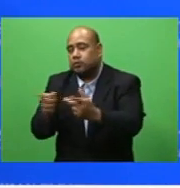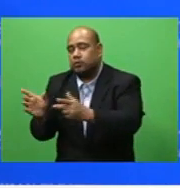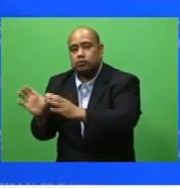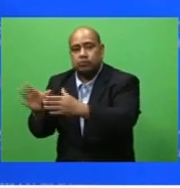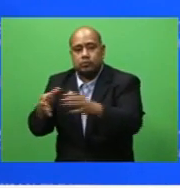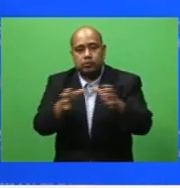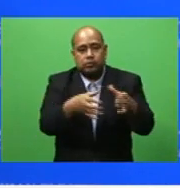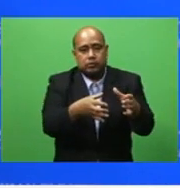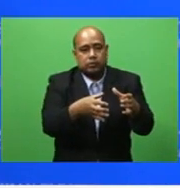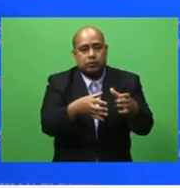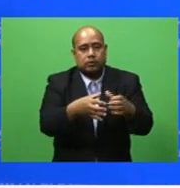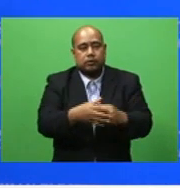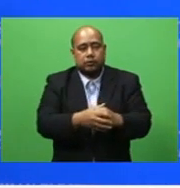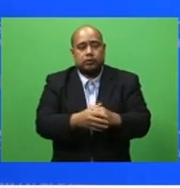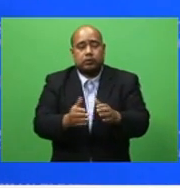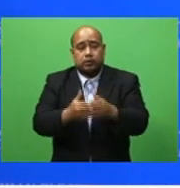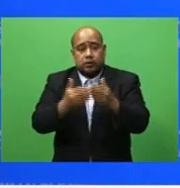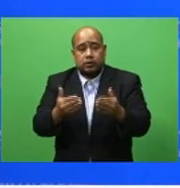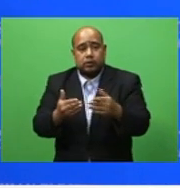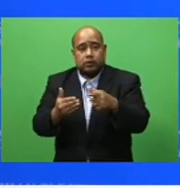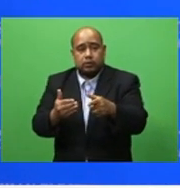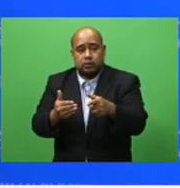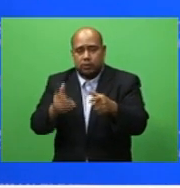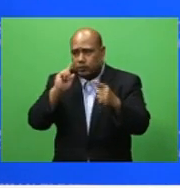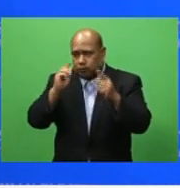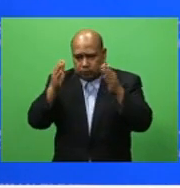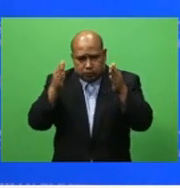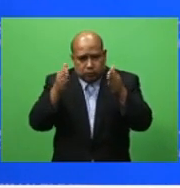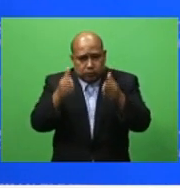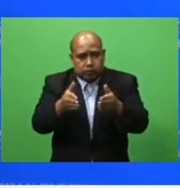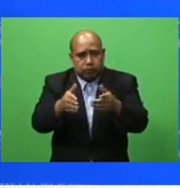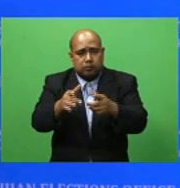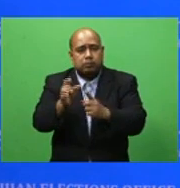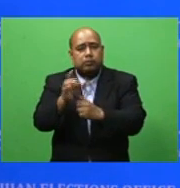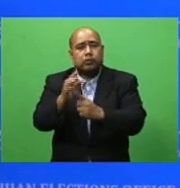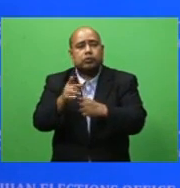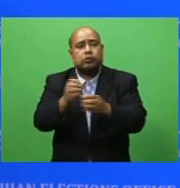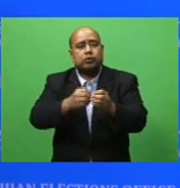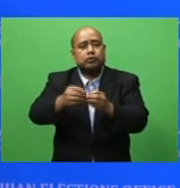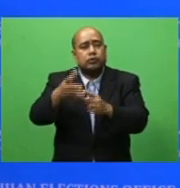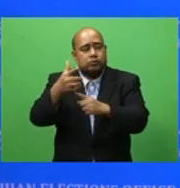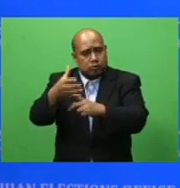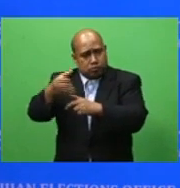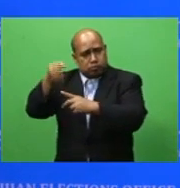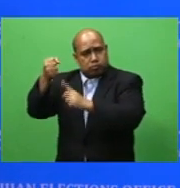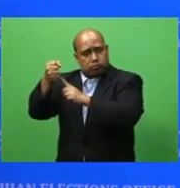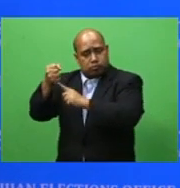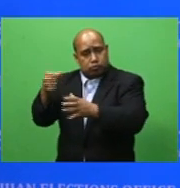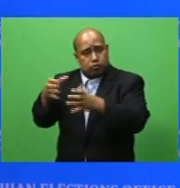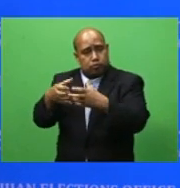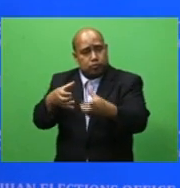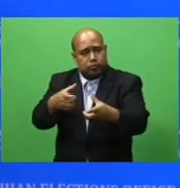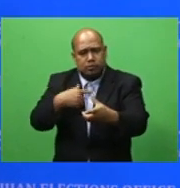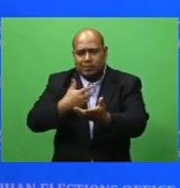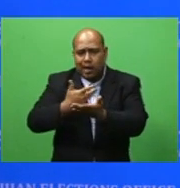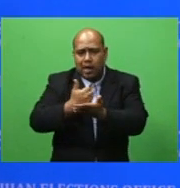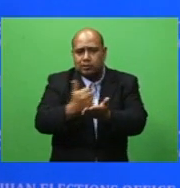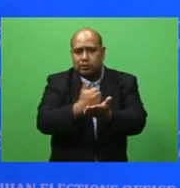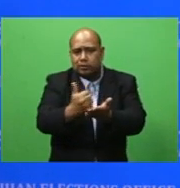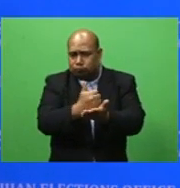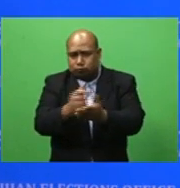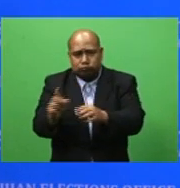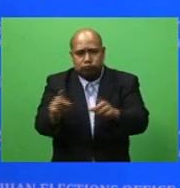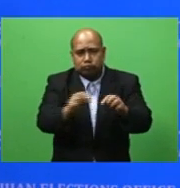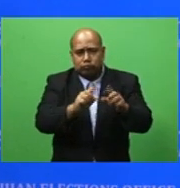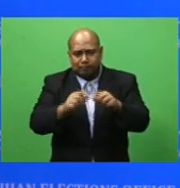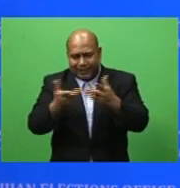ladies and gentlemen, it is of paramount importance that officials in the suspended party act on remedying the breaches if they have